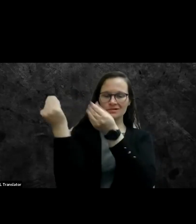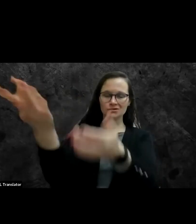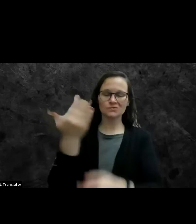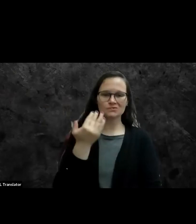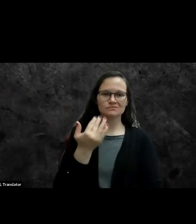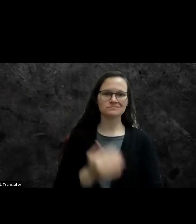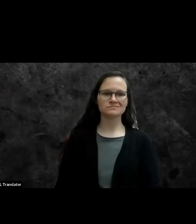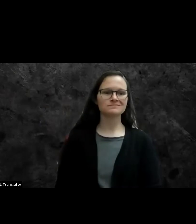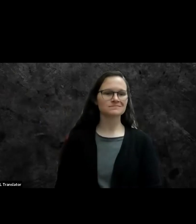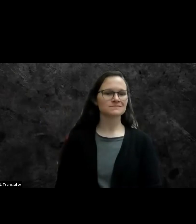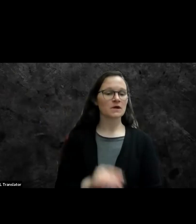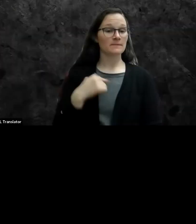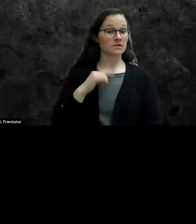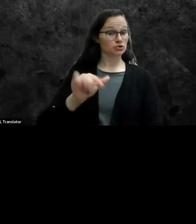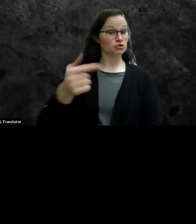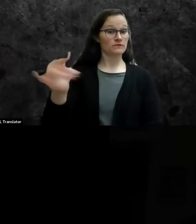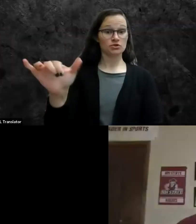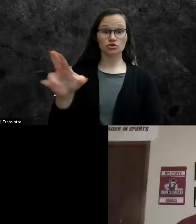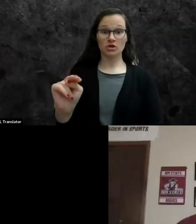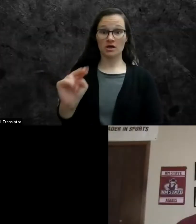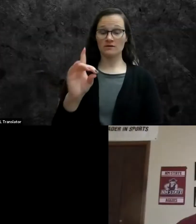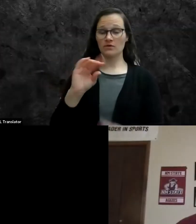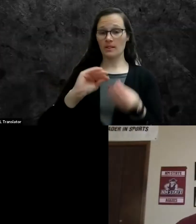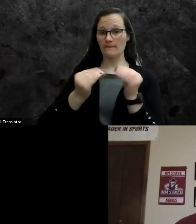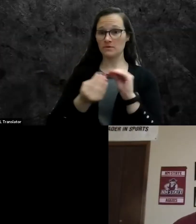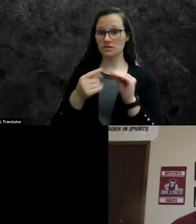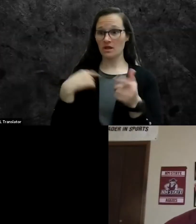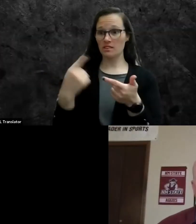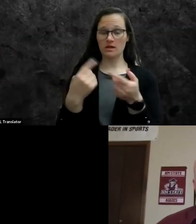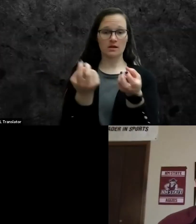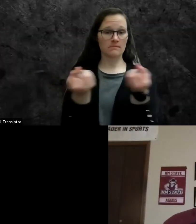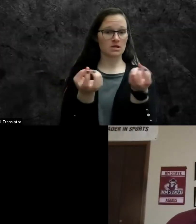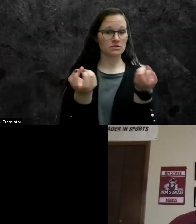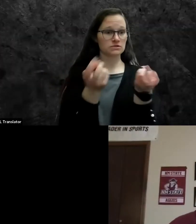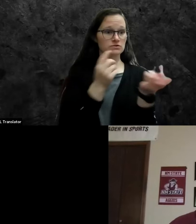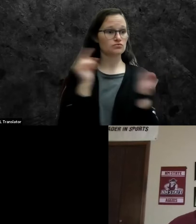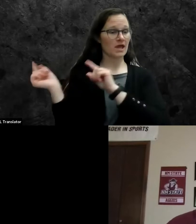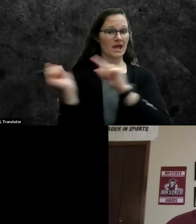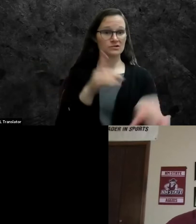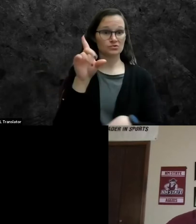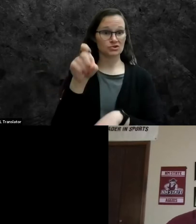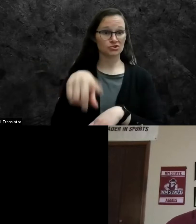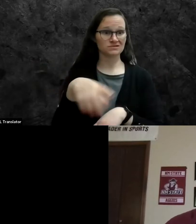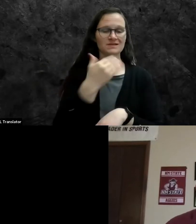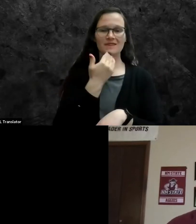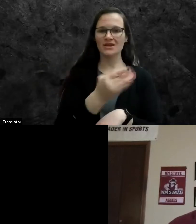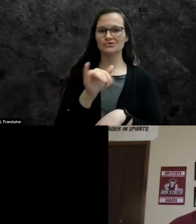it over to John to go over data, and then we'll bring our panelists on to answer questions. Thank you, John. Thank you, Dr.